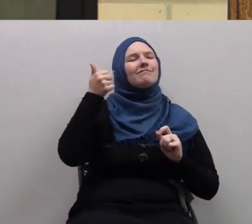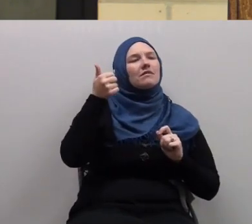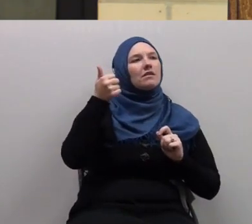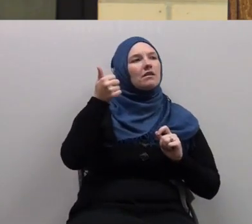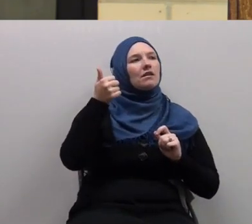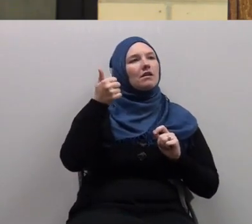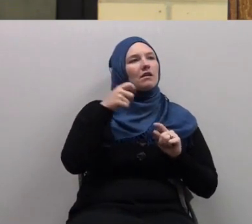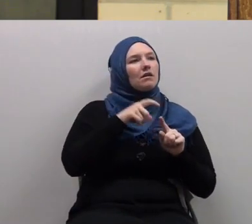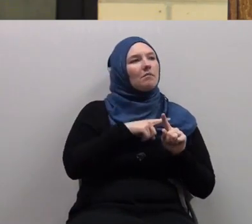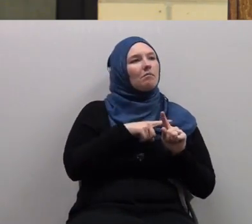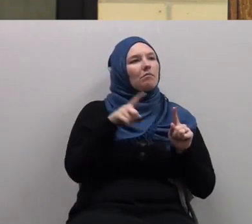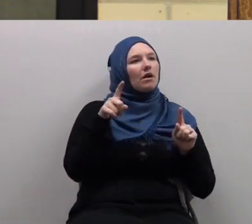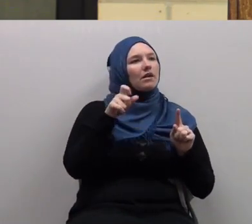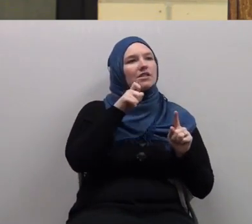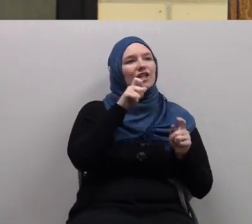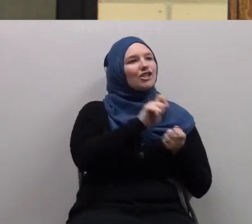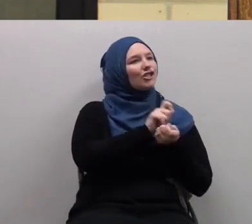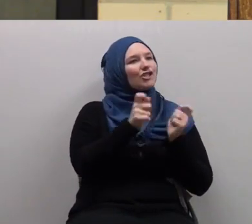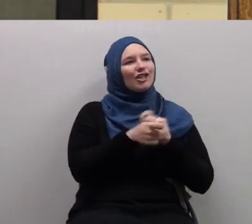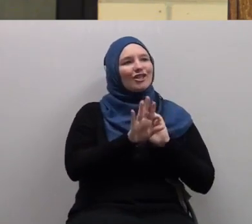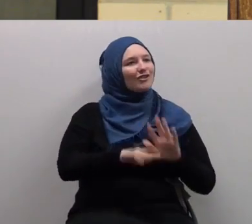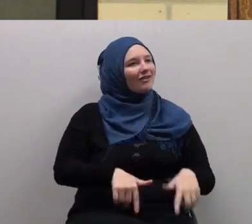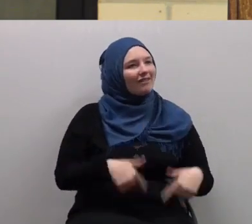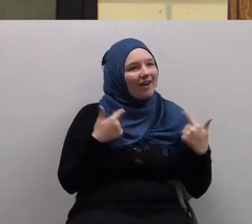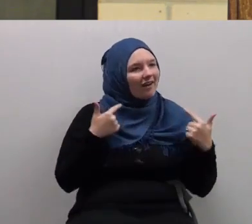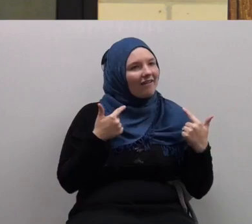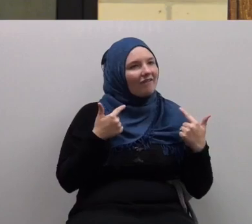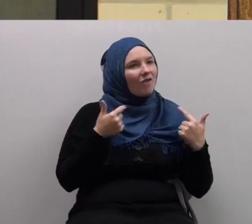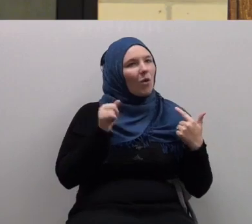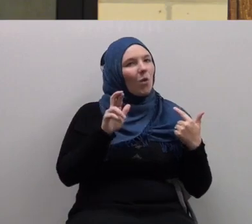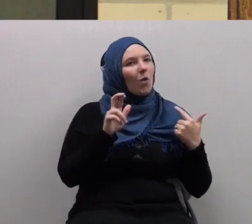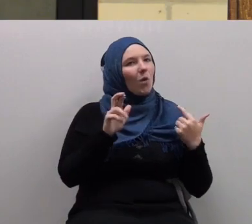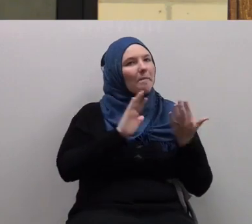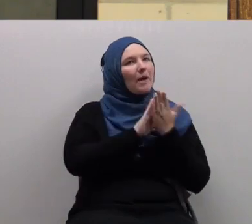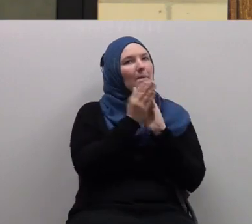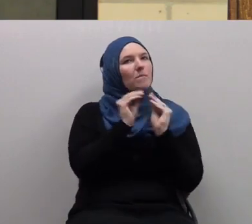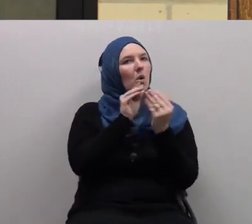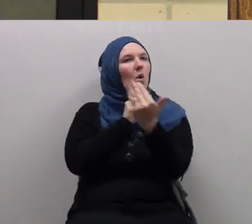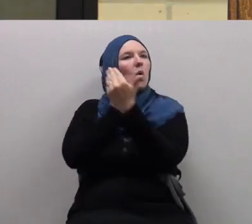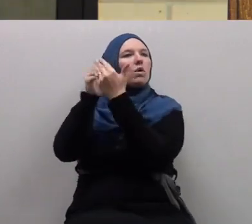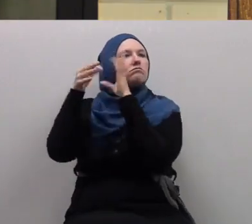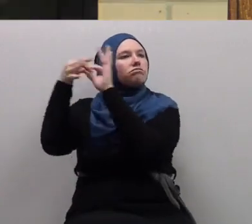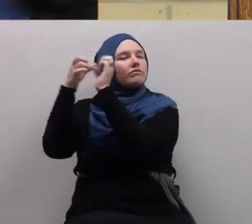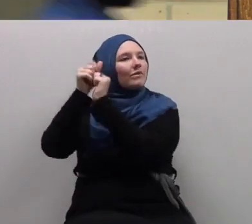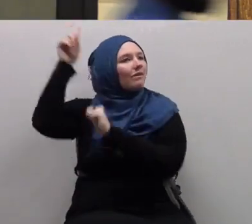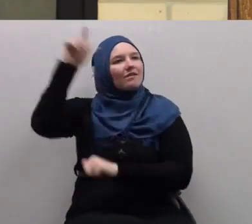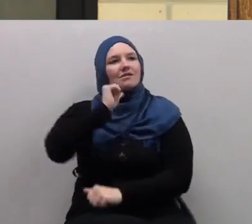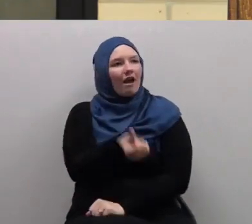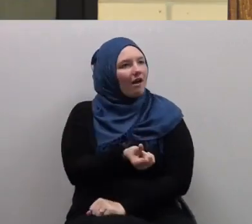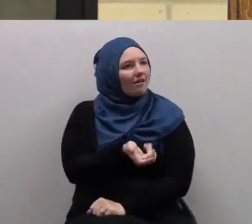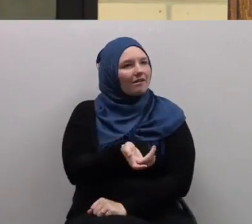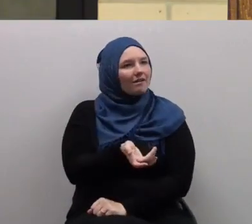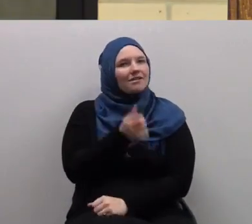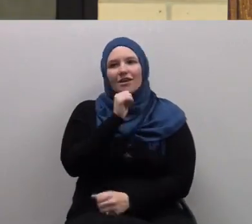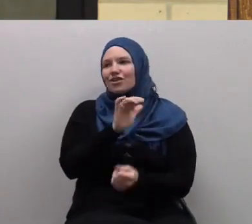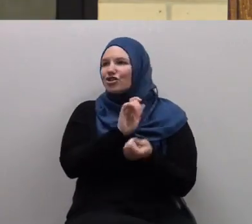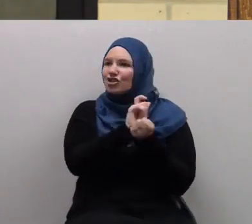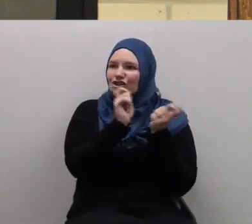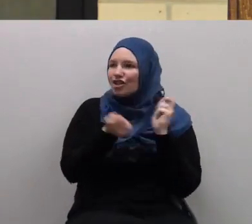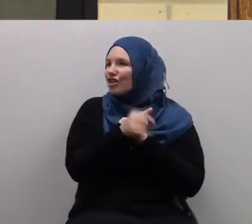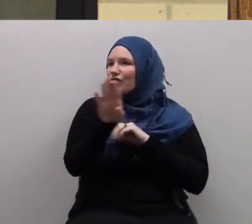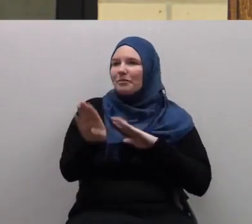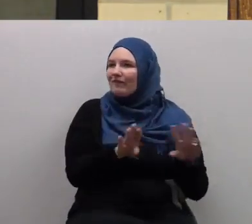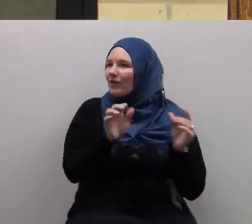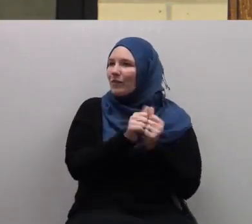But it doesn't change their life or their relationship with Allah and their ways of dealing with